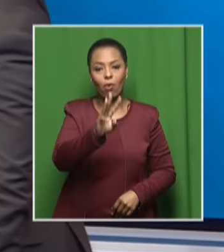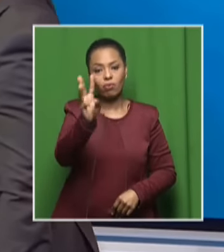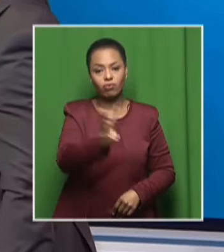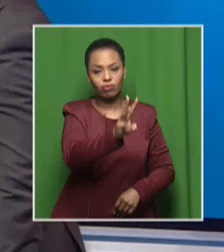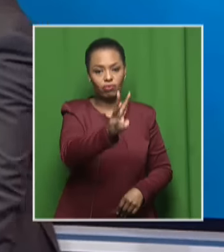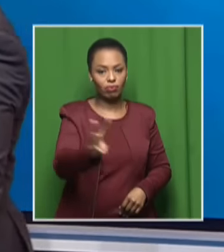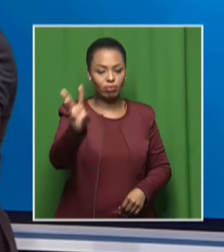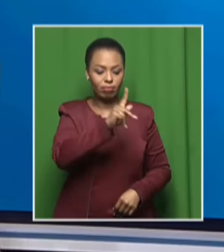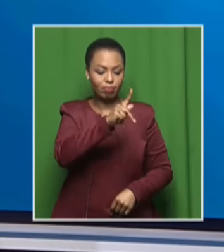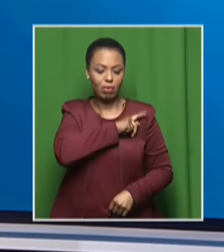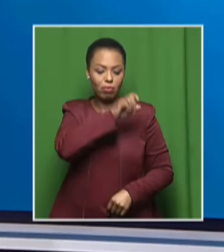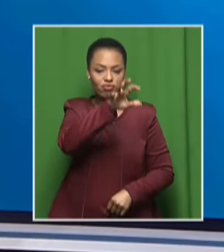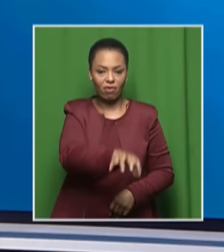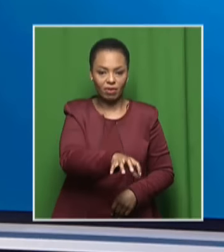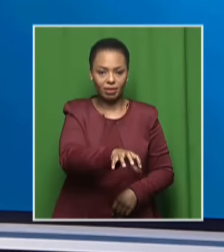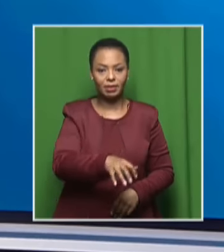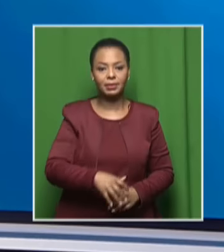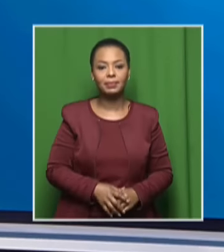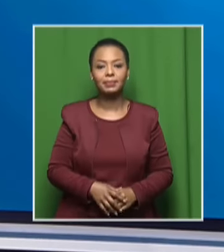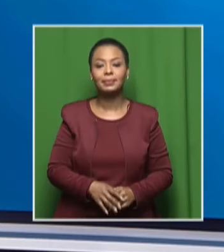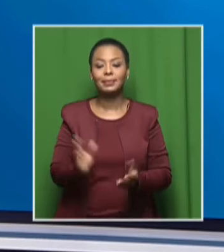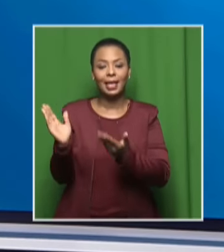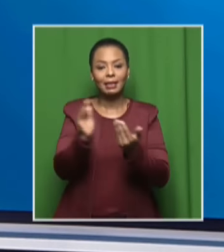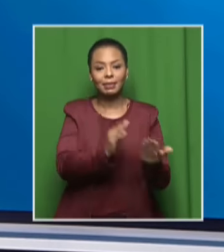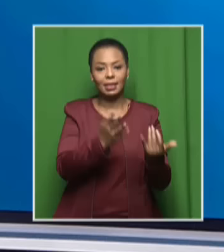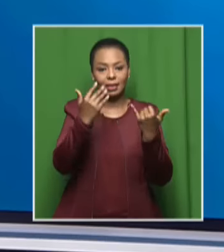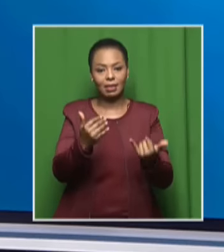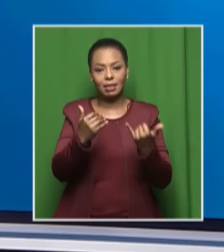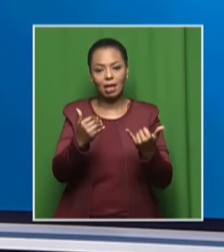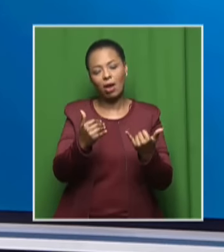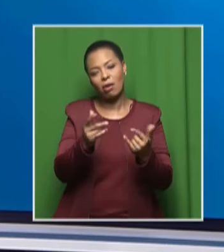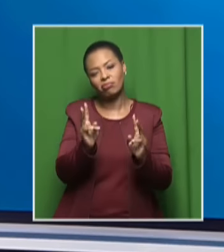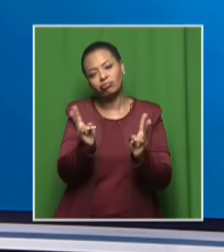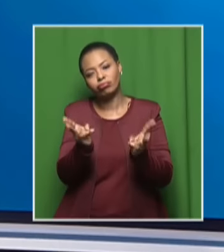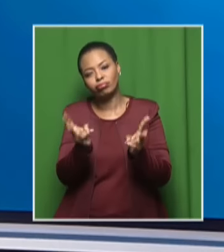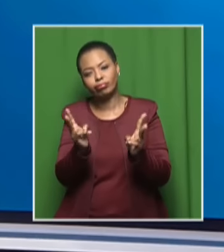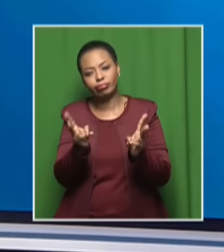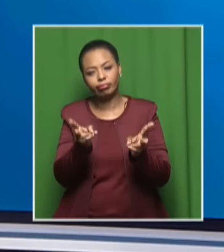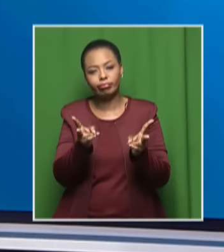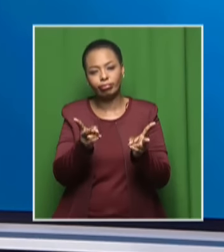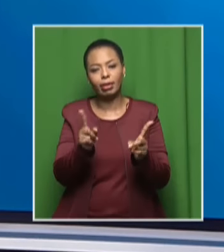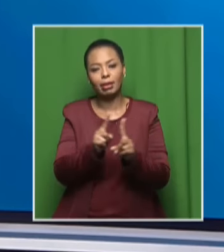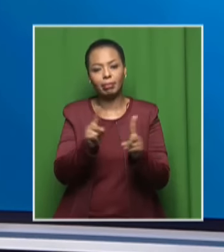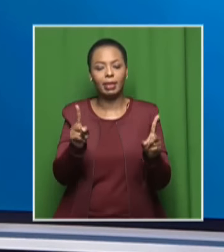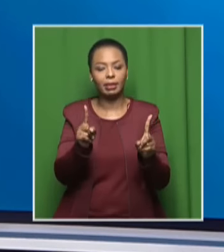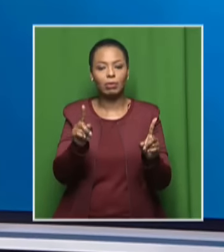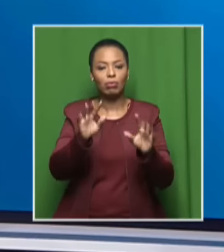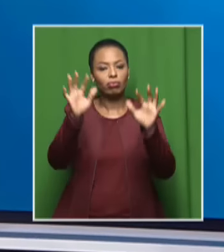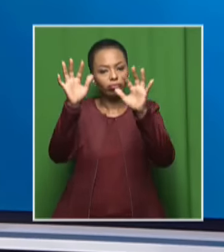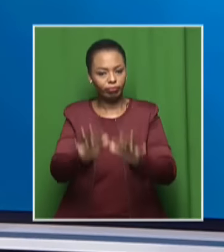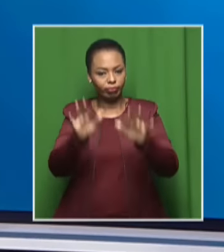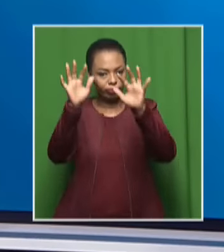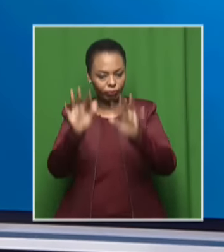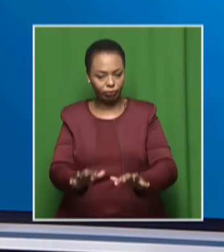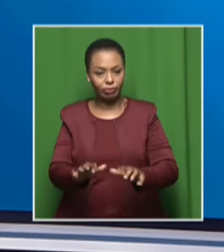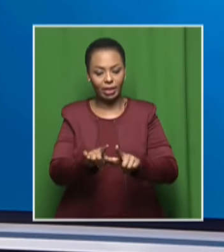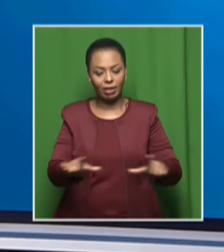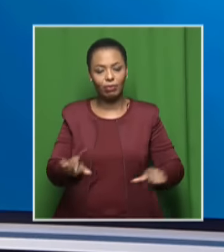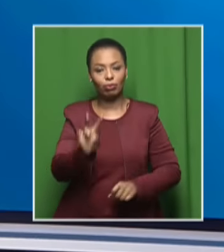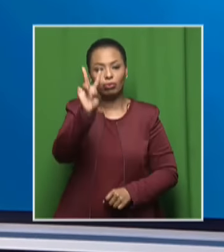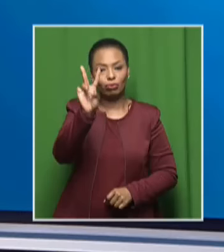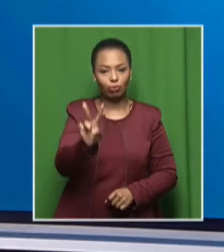parts of this province and the northern coast. We're expecting a low likelihood, but the impact will also be significant. And then lastly, we have a level 2